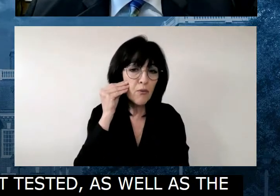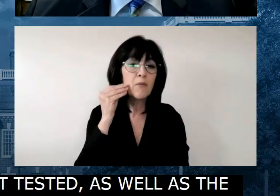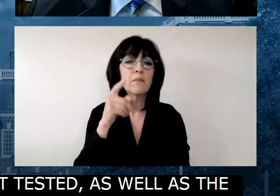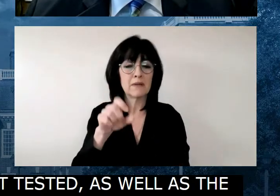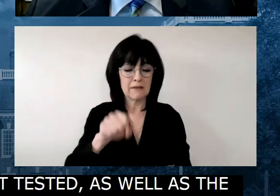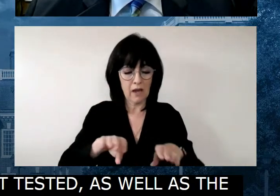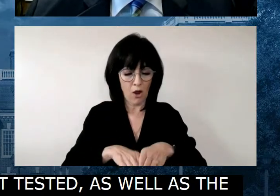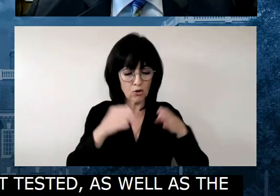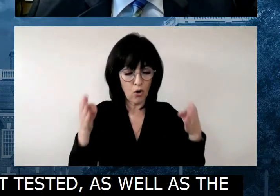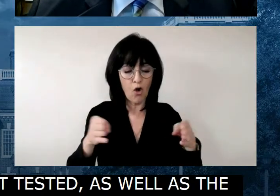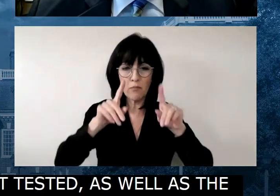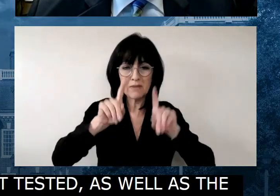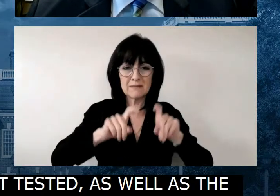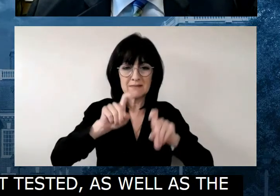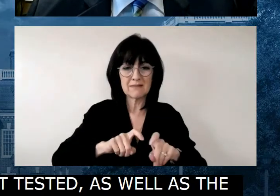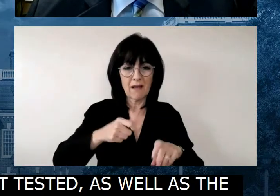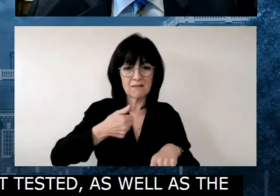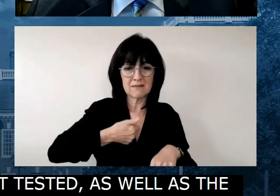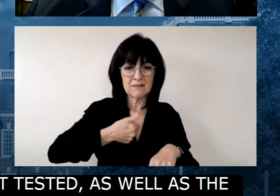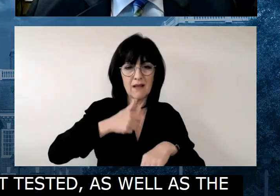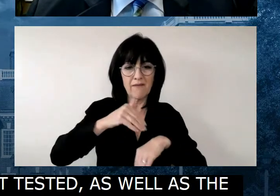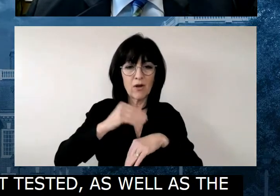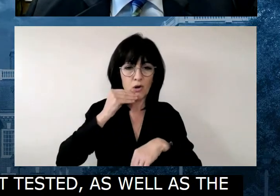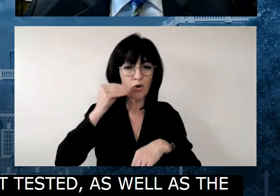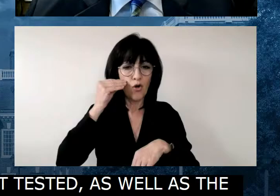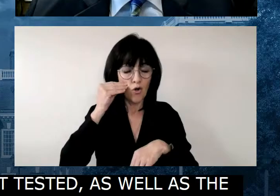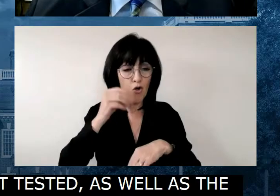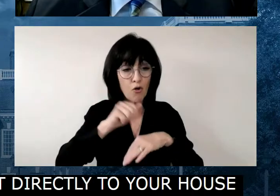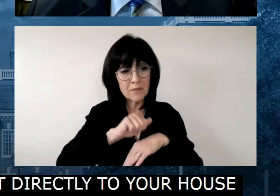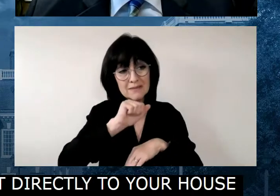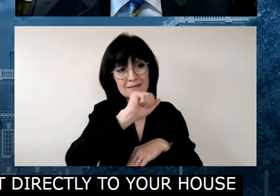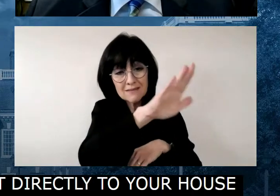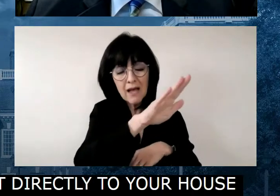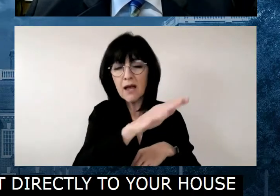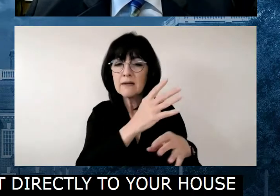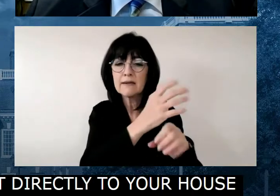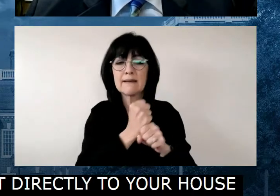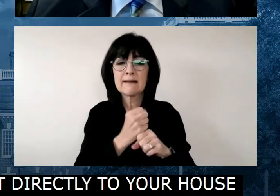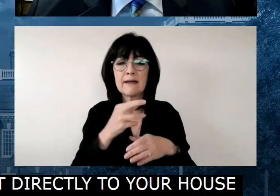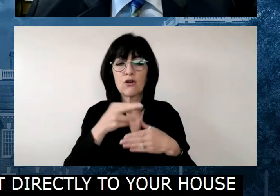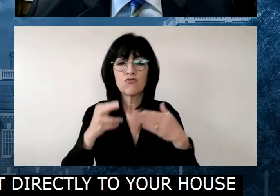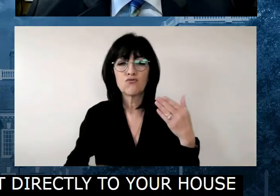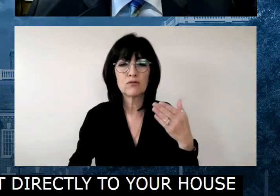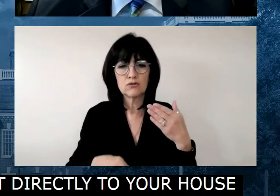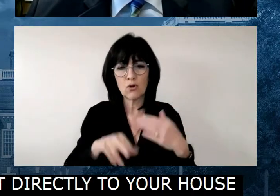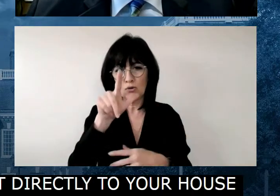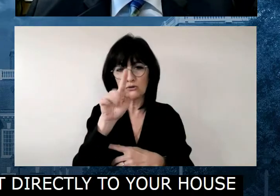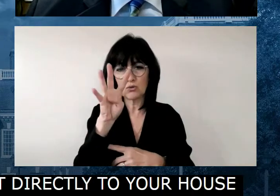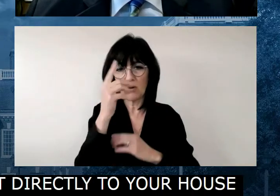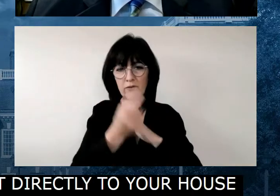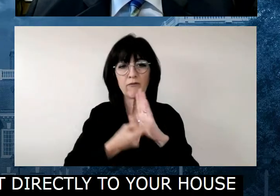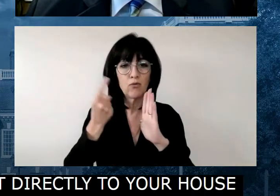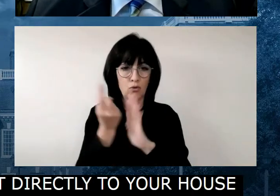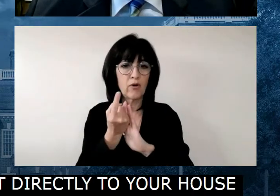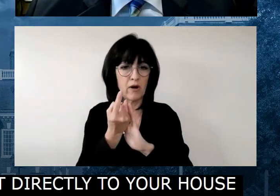overnight box and get your results in about 24 hours. As we talk about testing, we have to ask people to